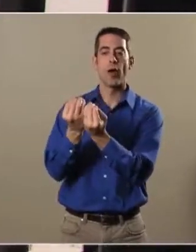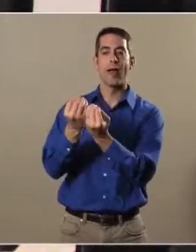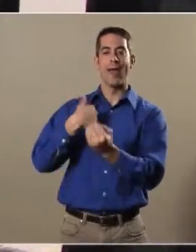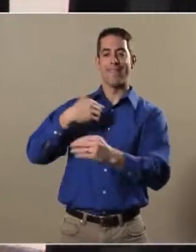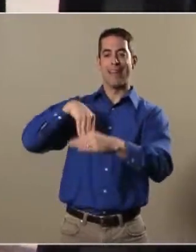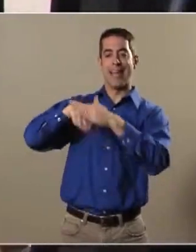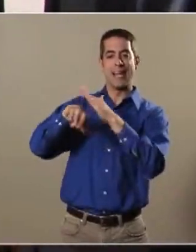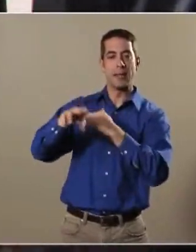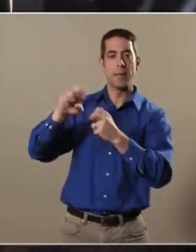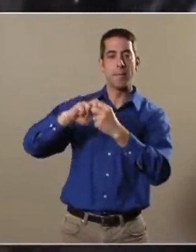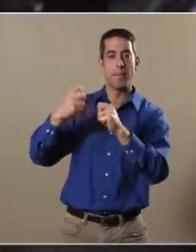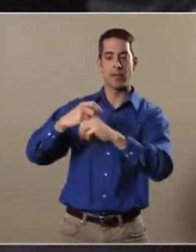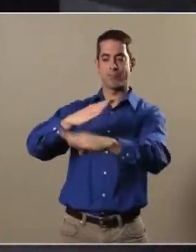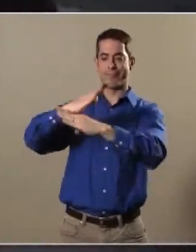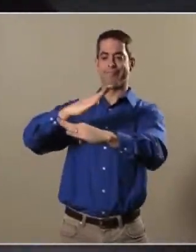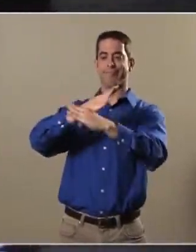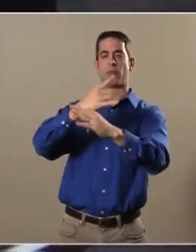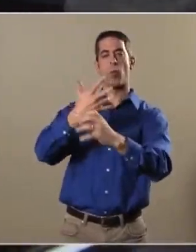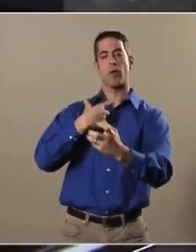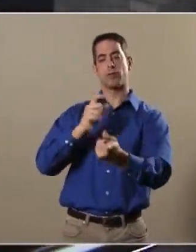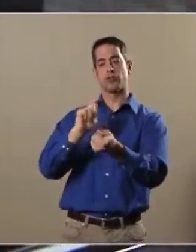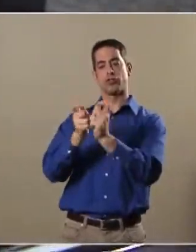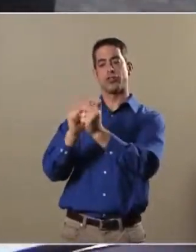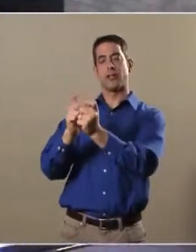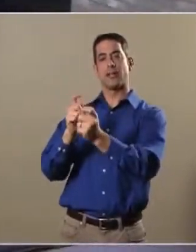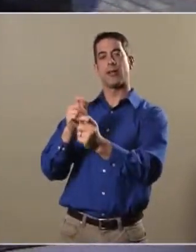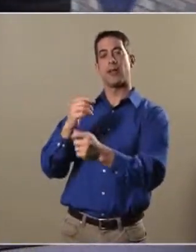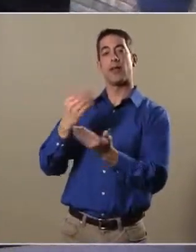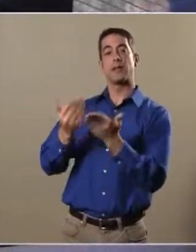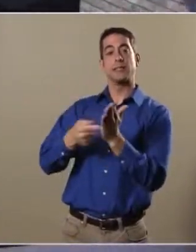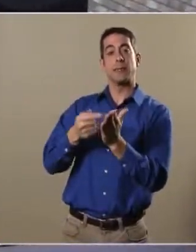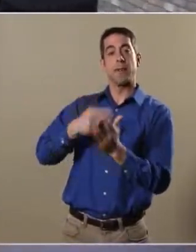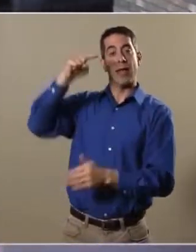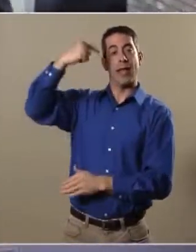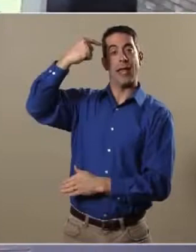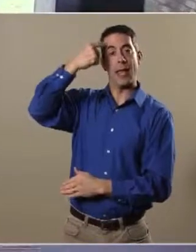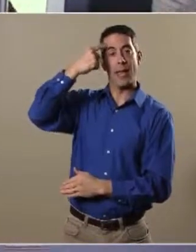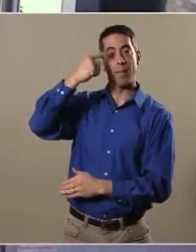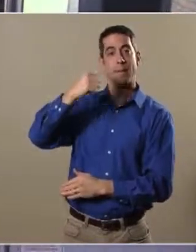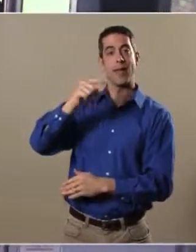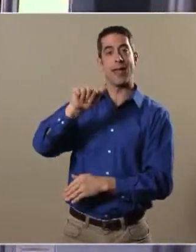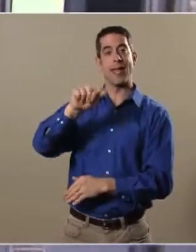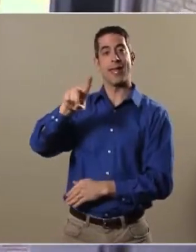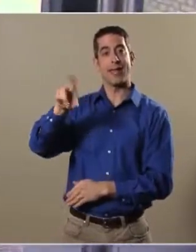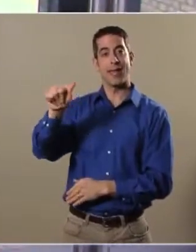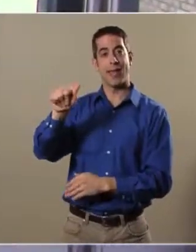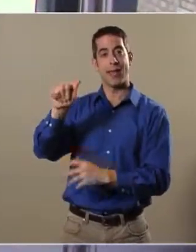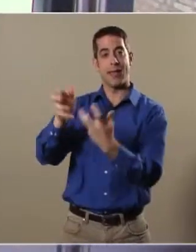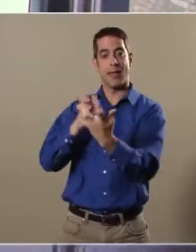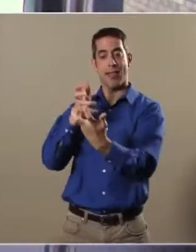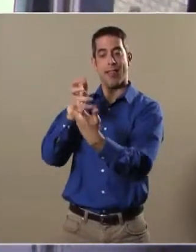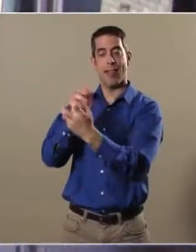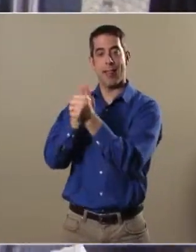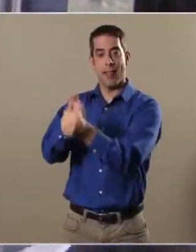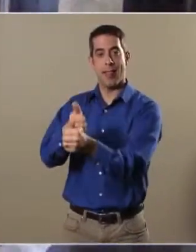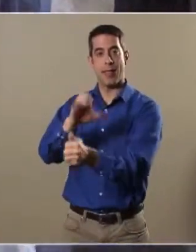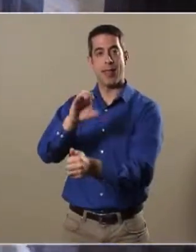accessibility issues, aiding businesses and government with ADA compliance, and educating members of the Indiana General